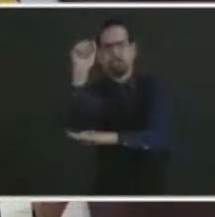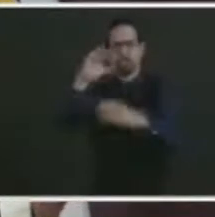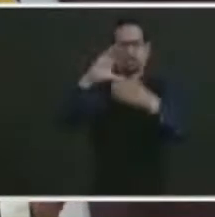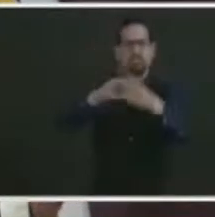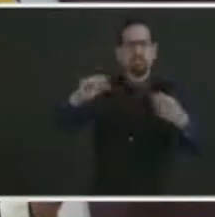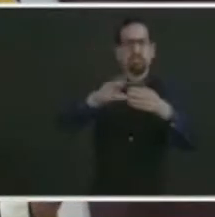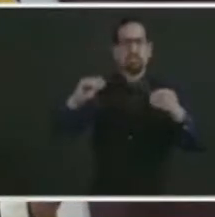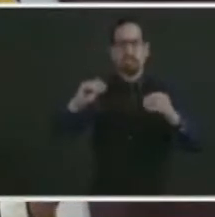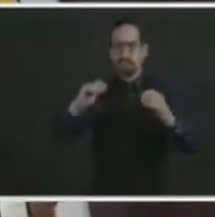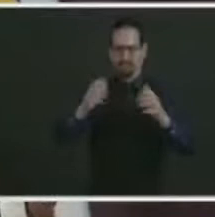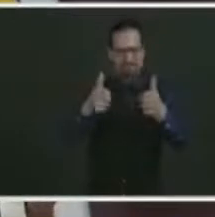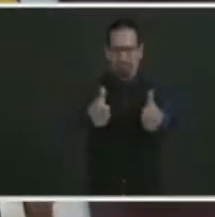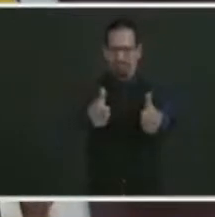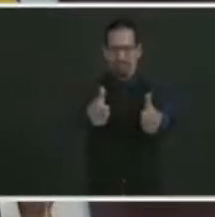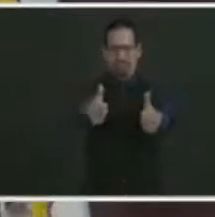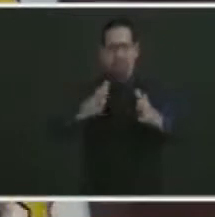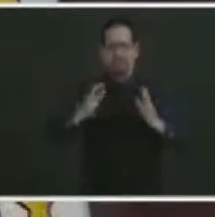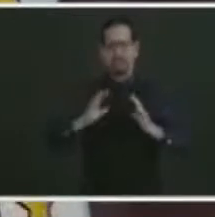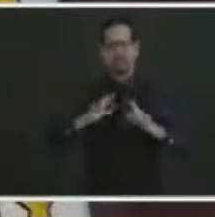and